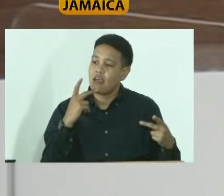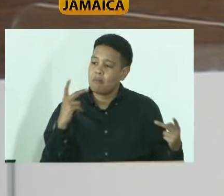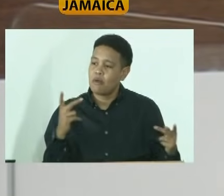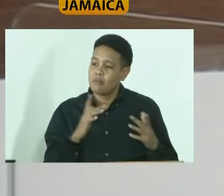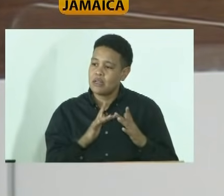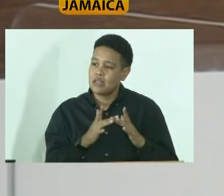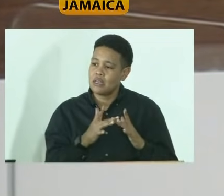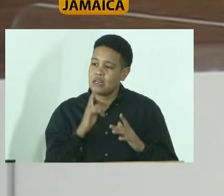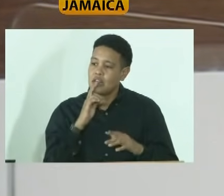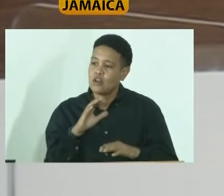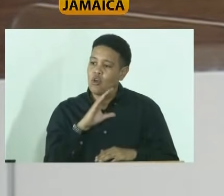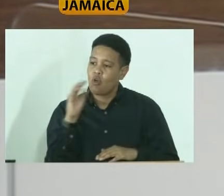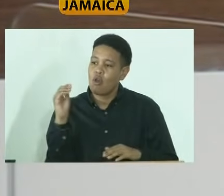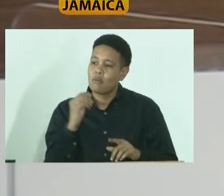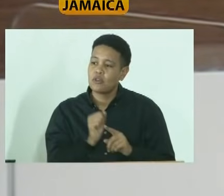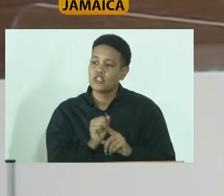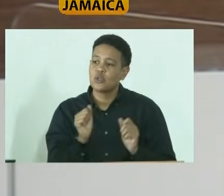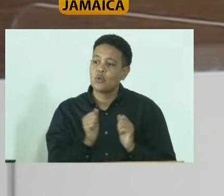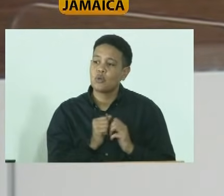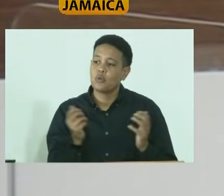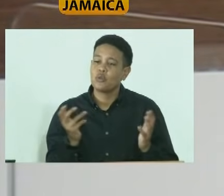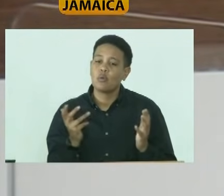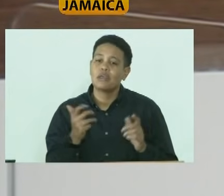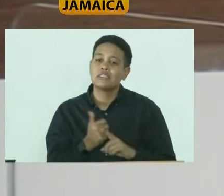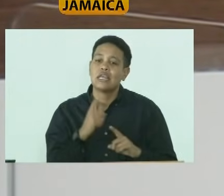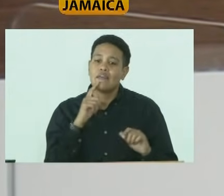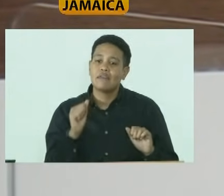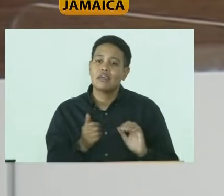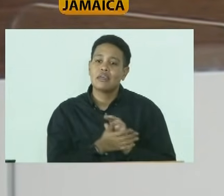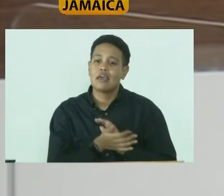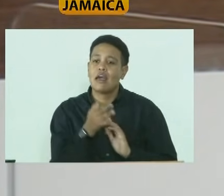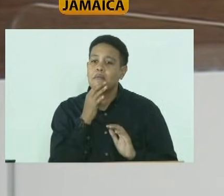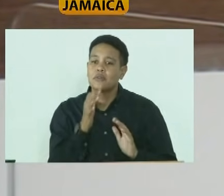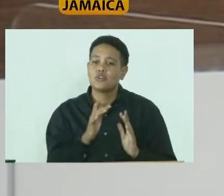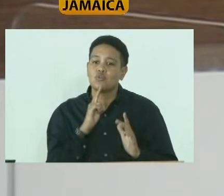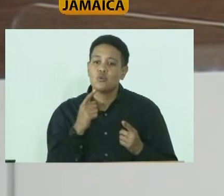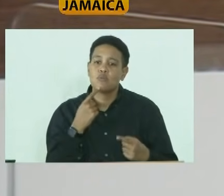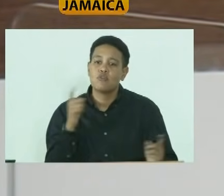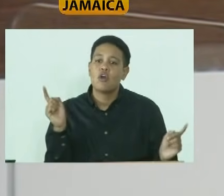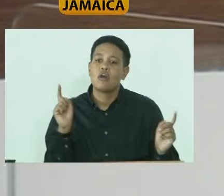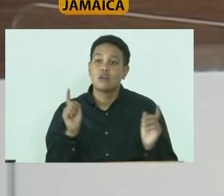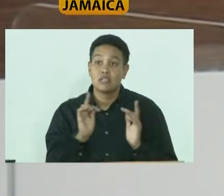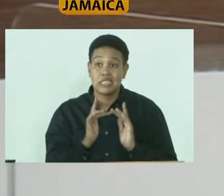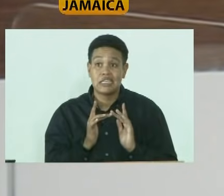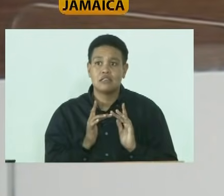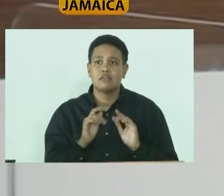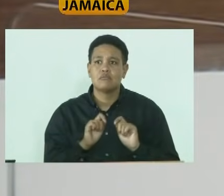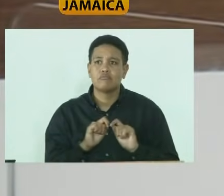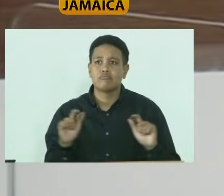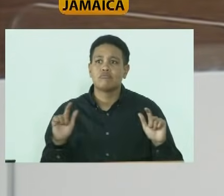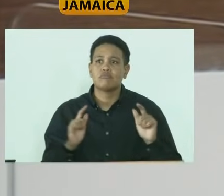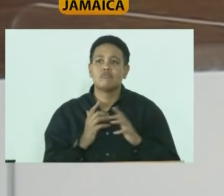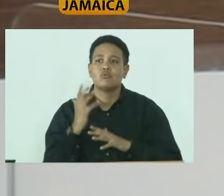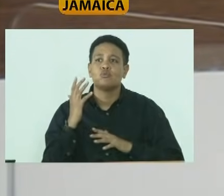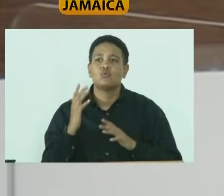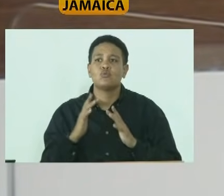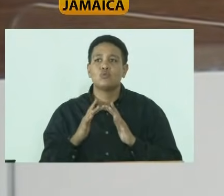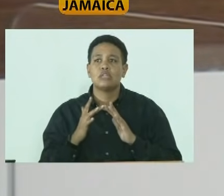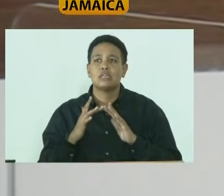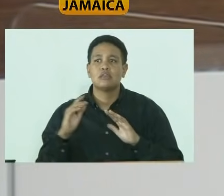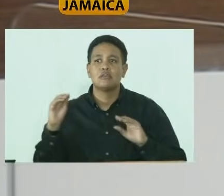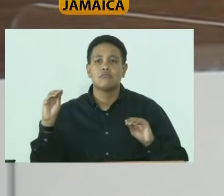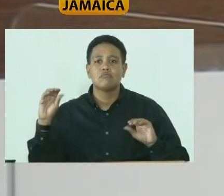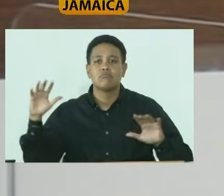Broadcasting Corporation with the capacity to broadcast digitally over the air using digital